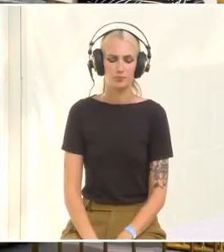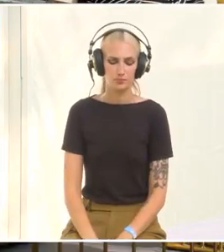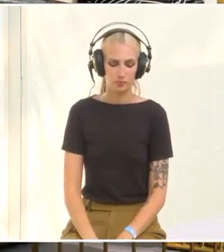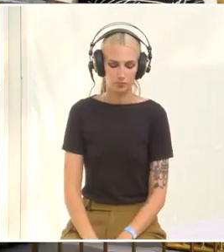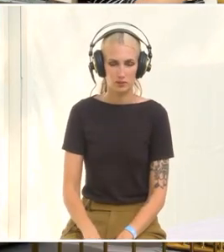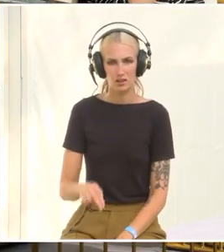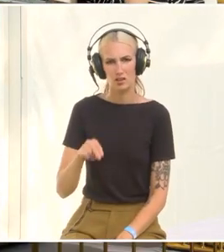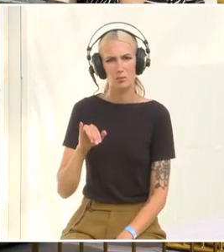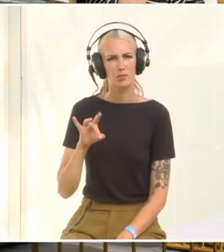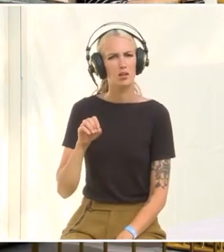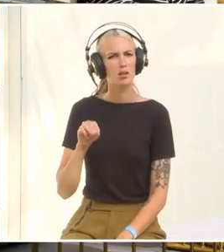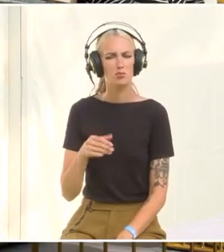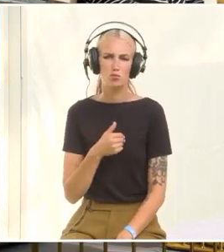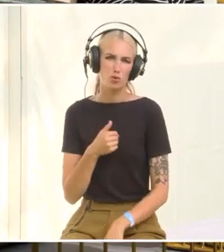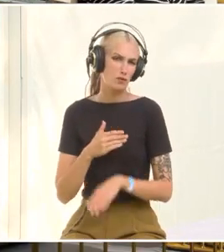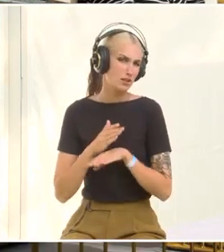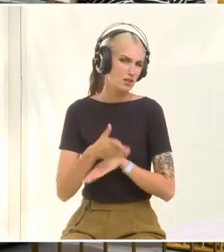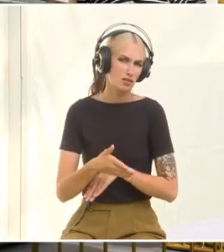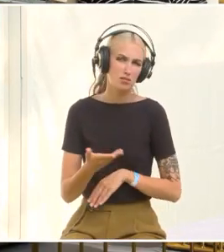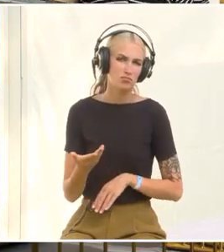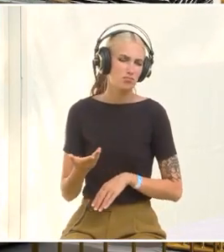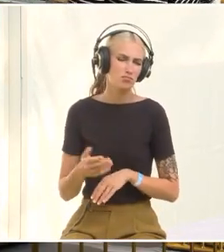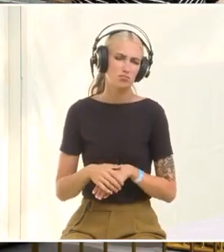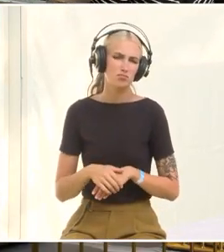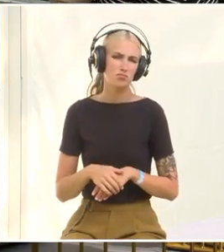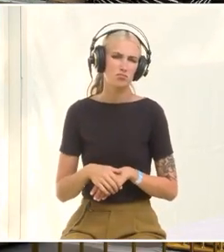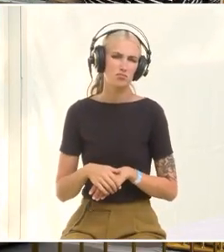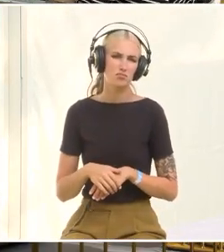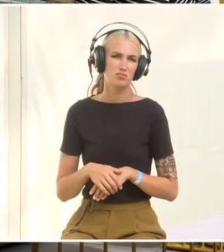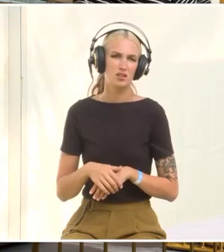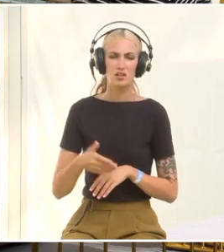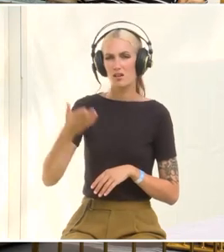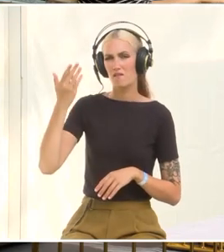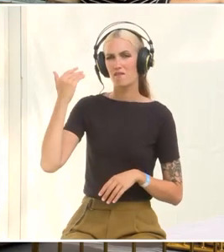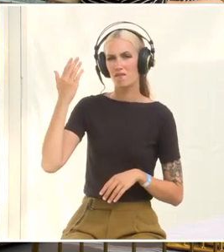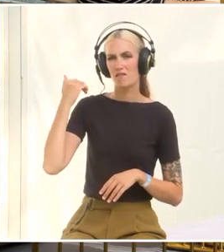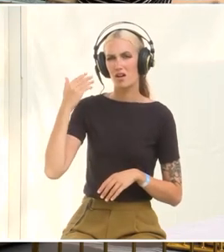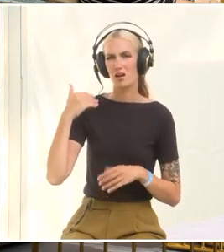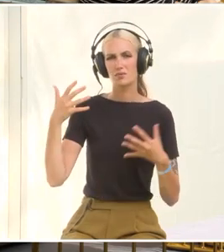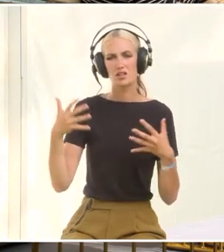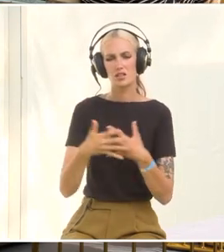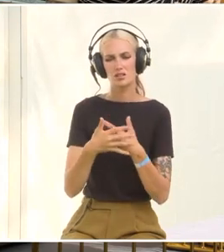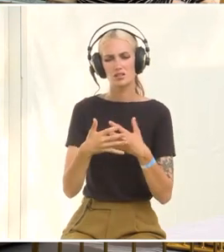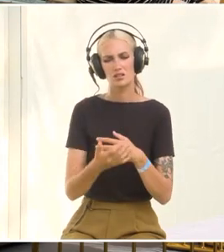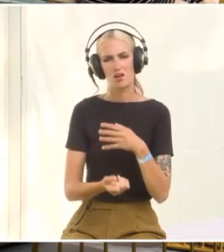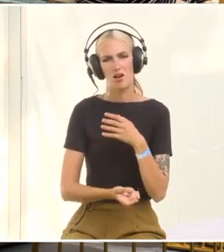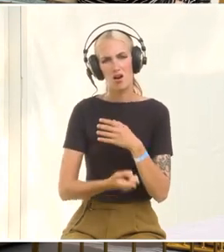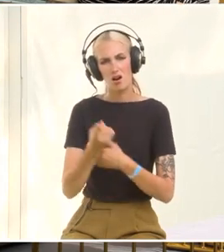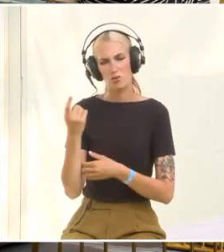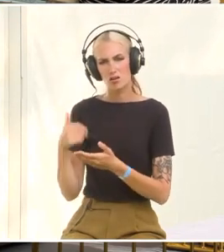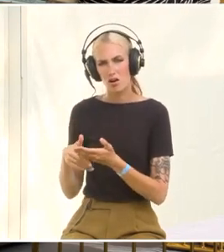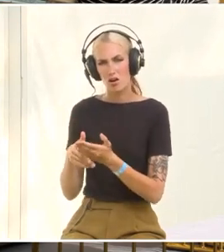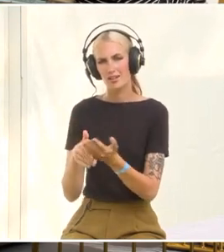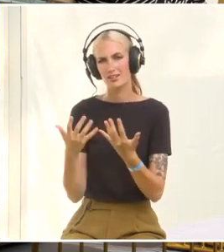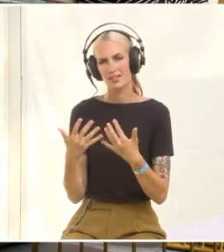Piret, do you have any reflections? You have also dealt a lot in the beginning of the war with the integration issues as well.